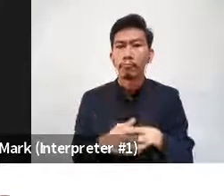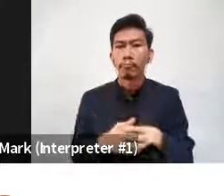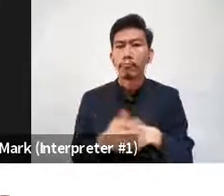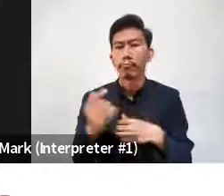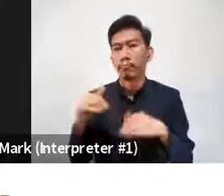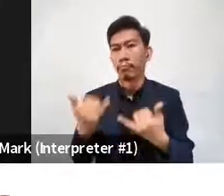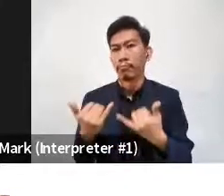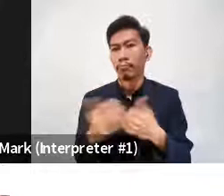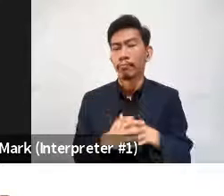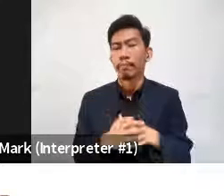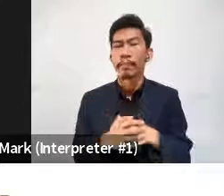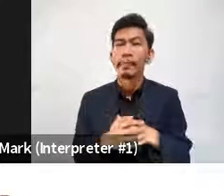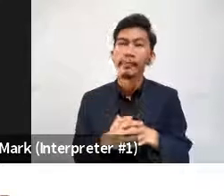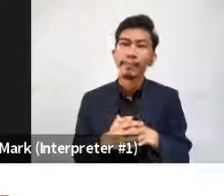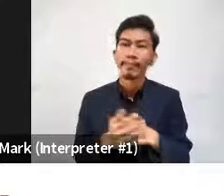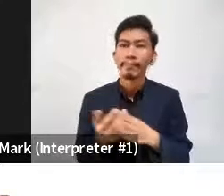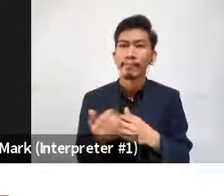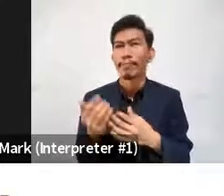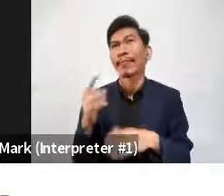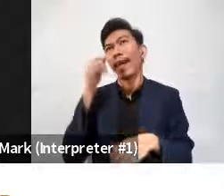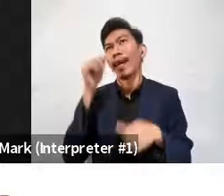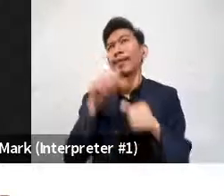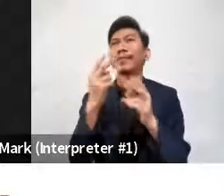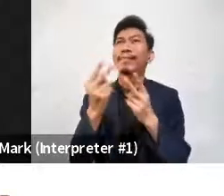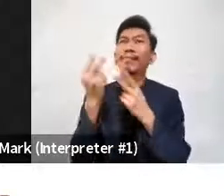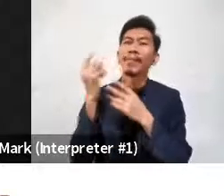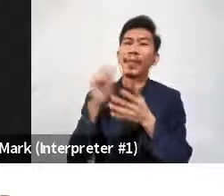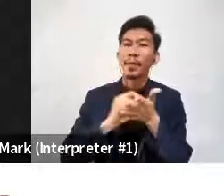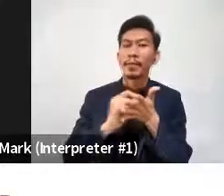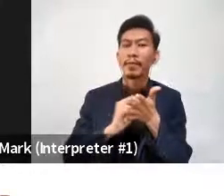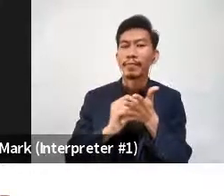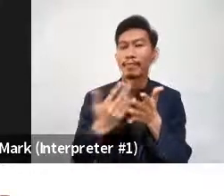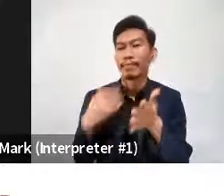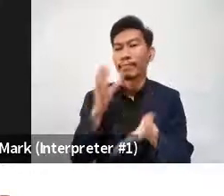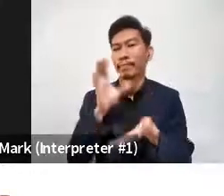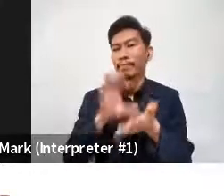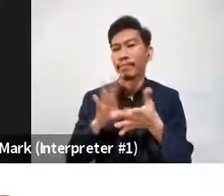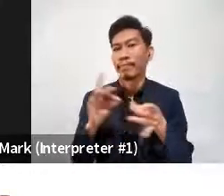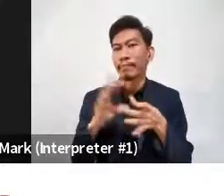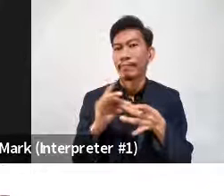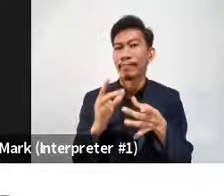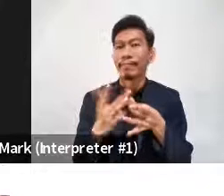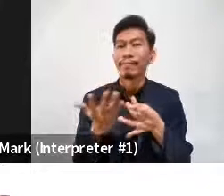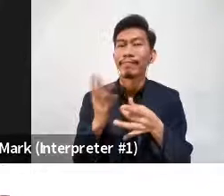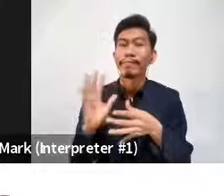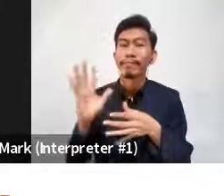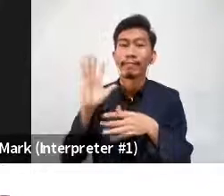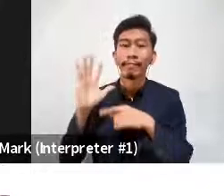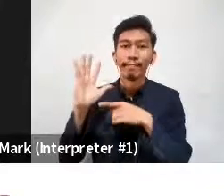time. And it reminds me of what I wrote in one of my commentaries in the earlier part